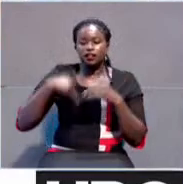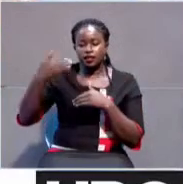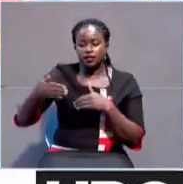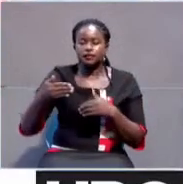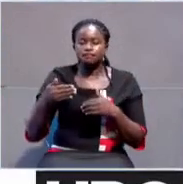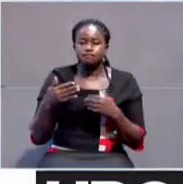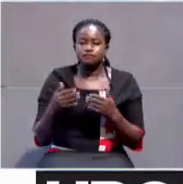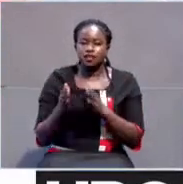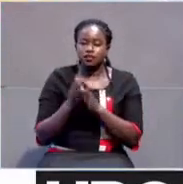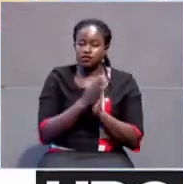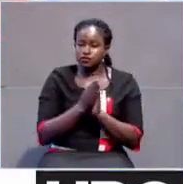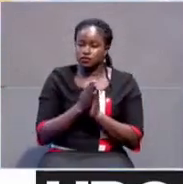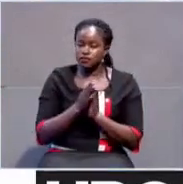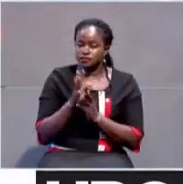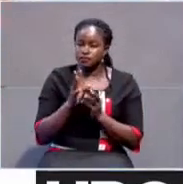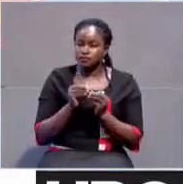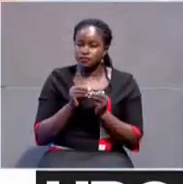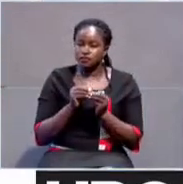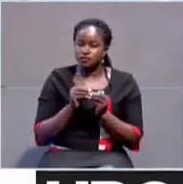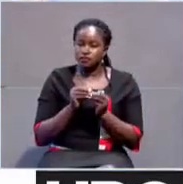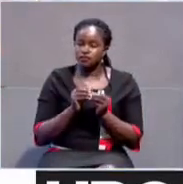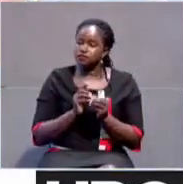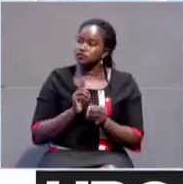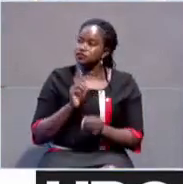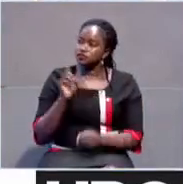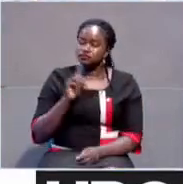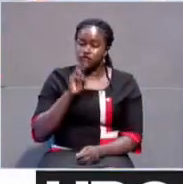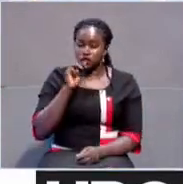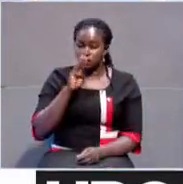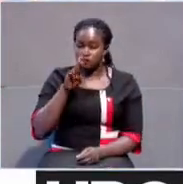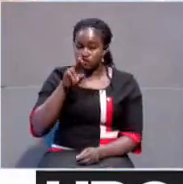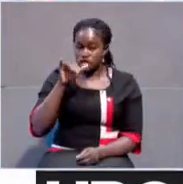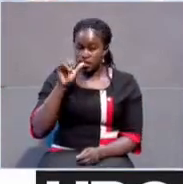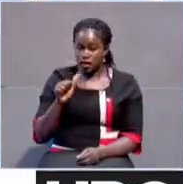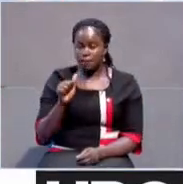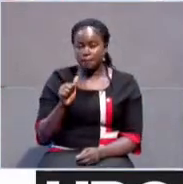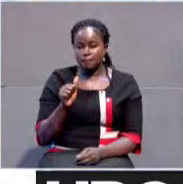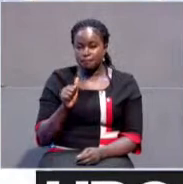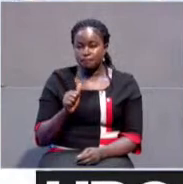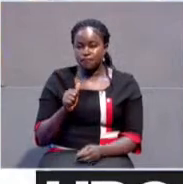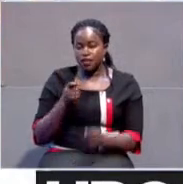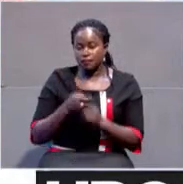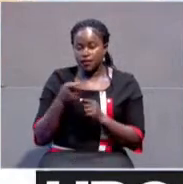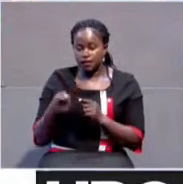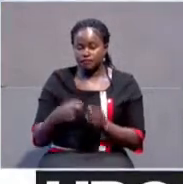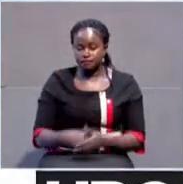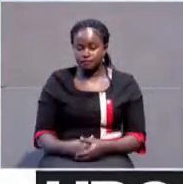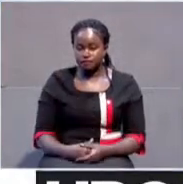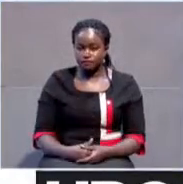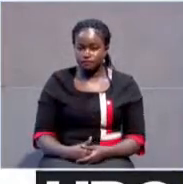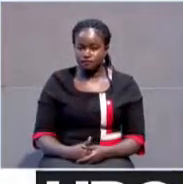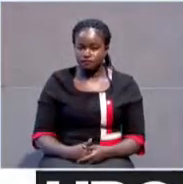stage. Ivan Kahwa, UBC News, at Mbuya Barracks headquarters in Kampala.